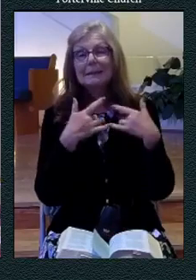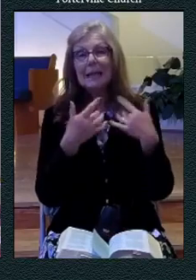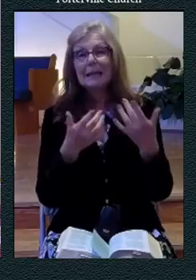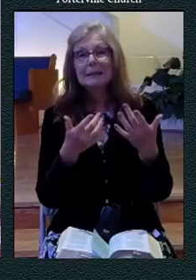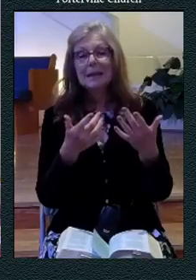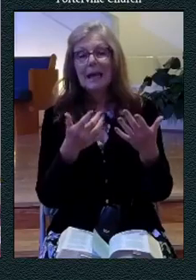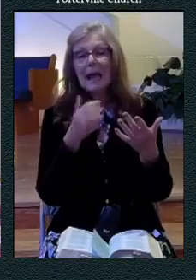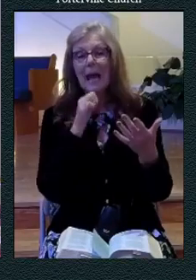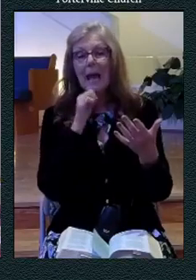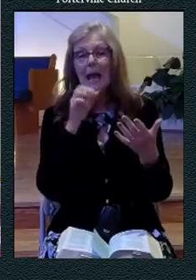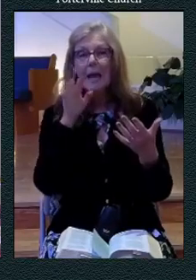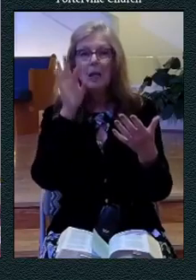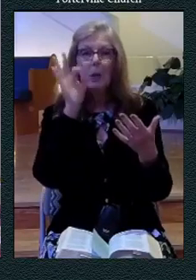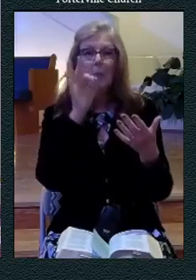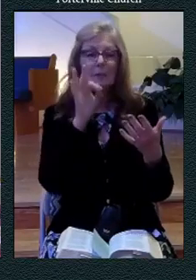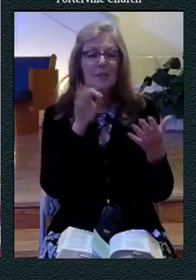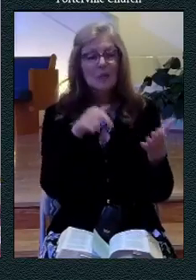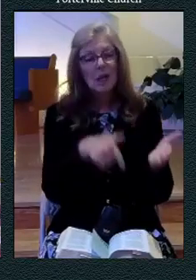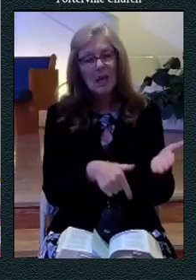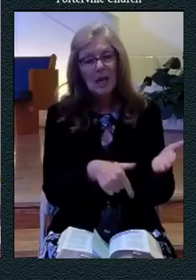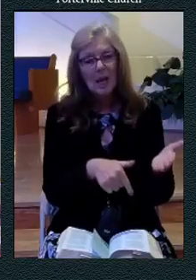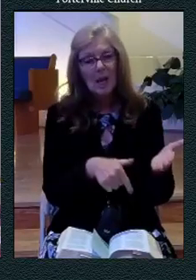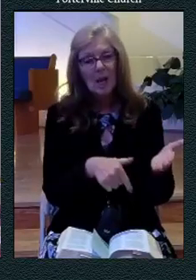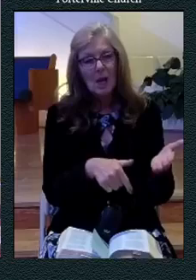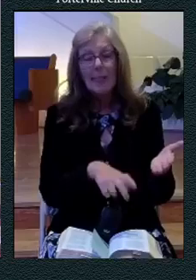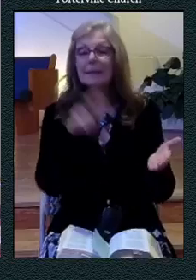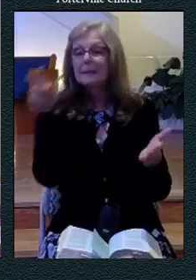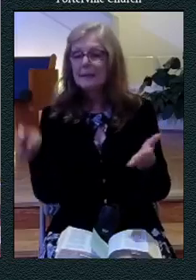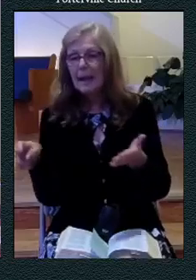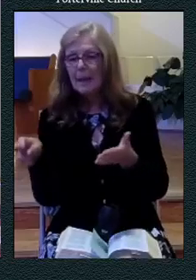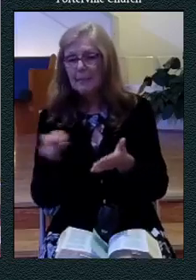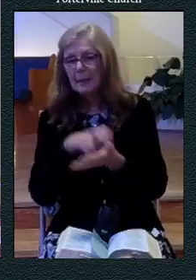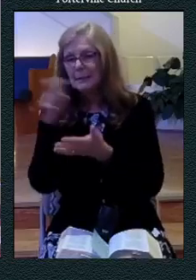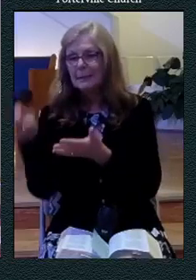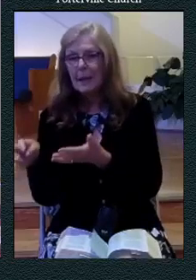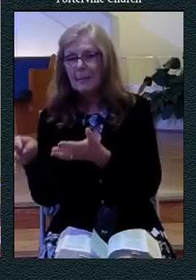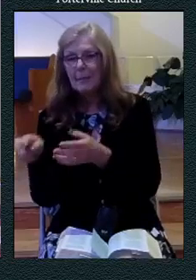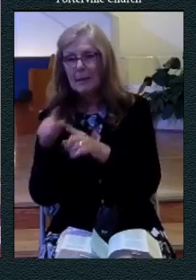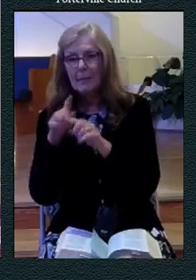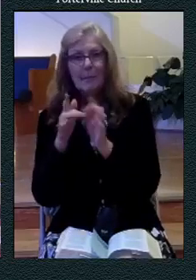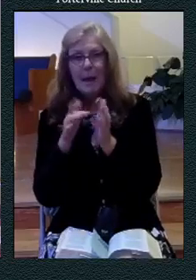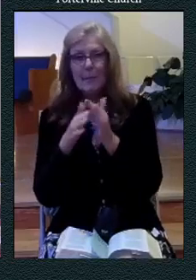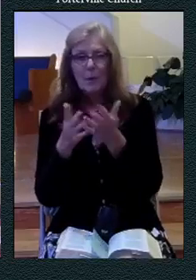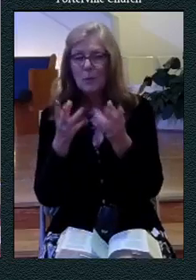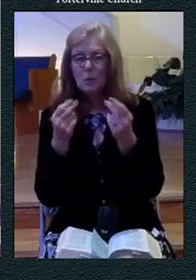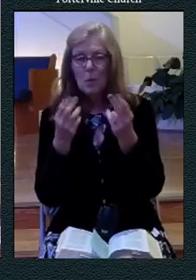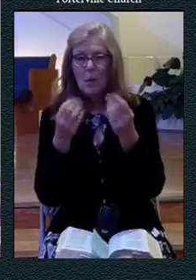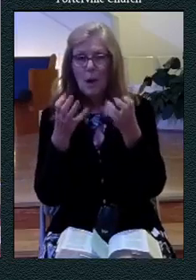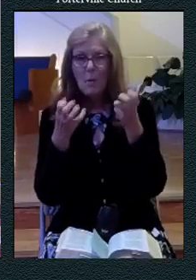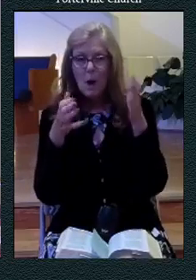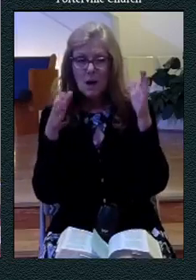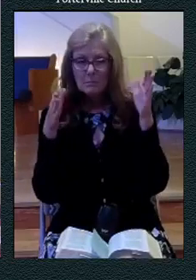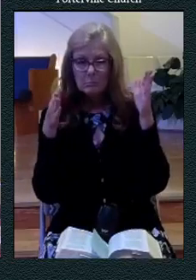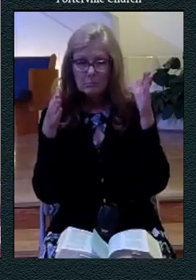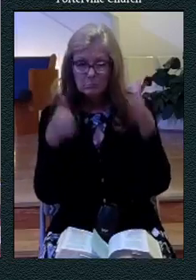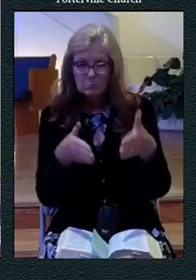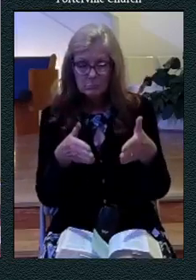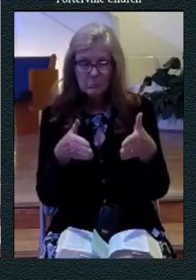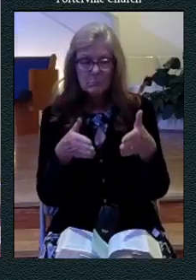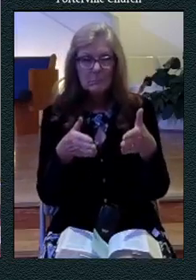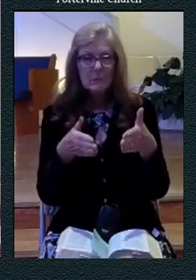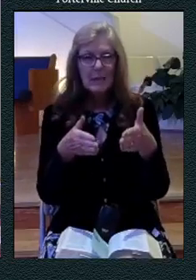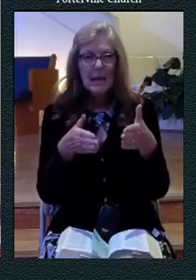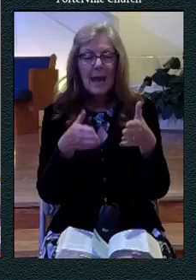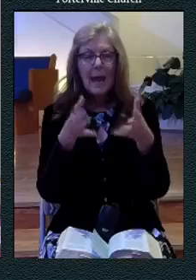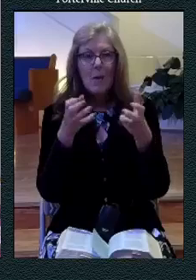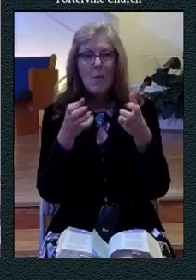here for a Sabbath or two and then on to some other place. I want to build the insight, the spiritual